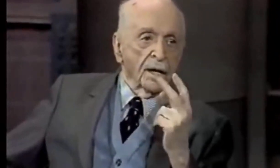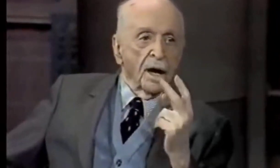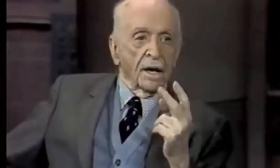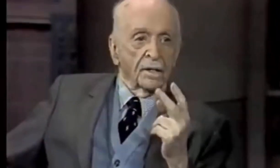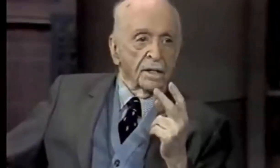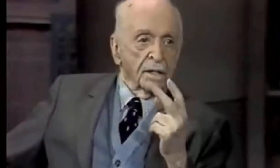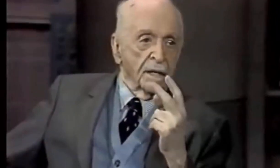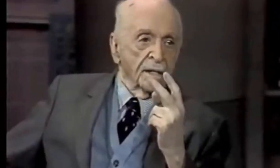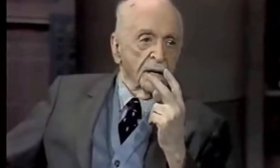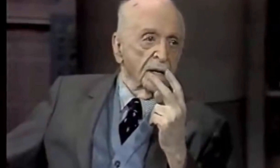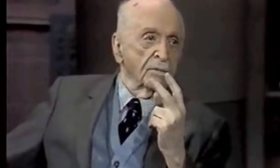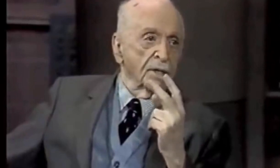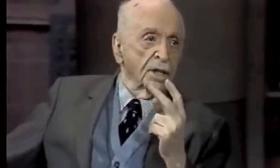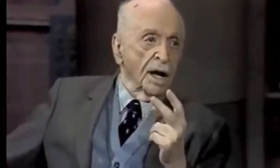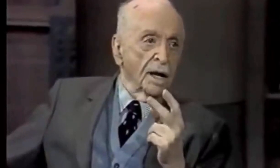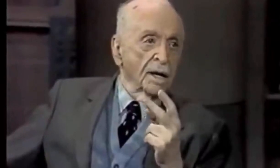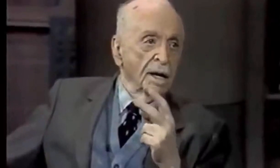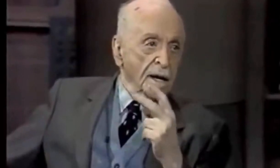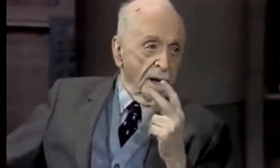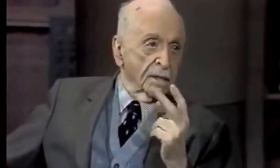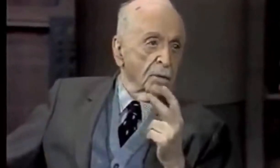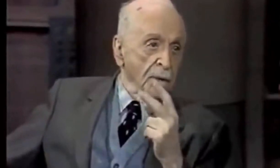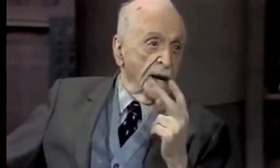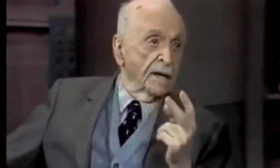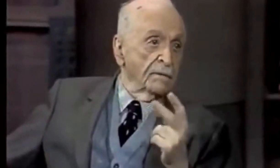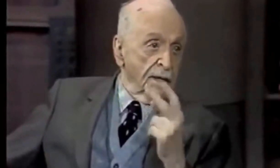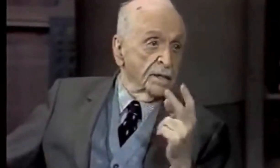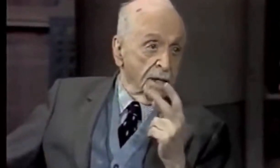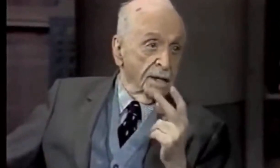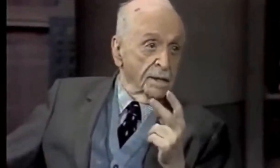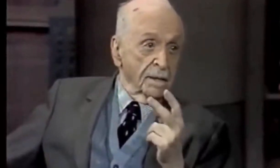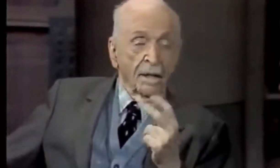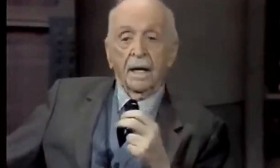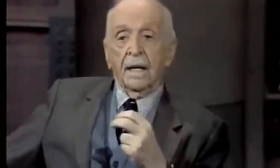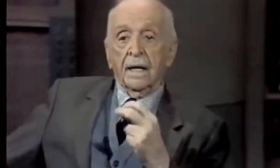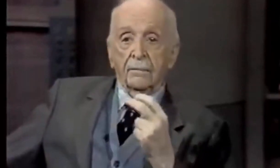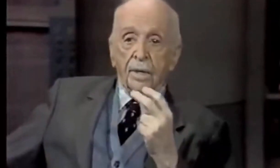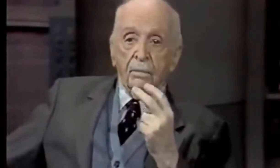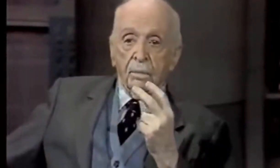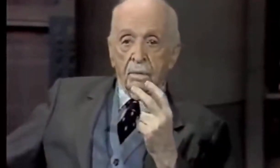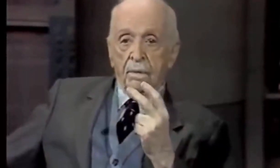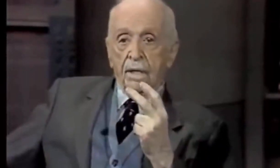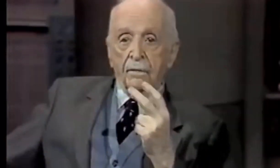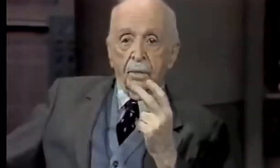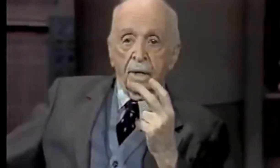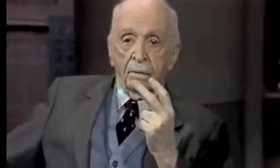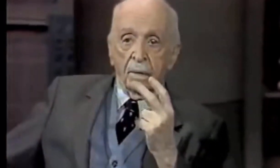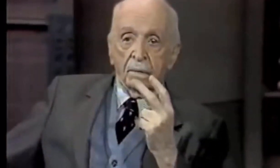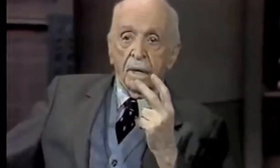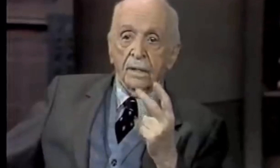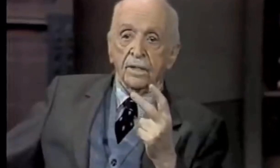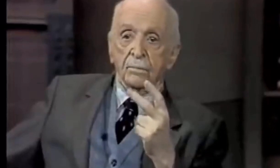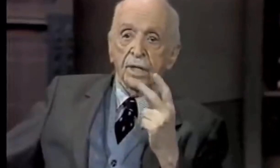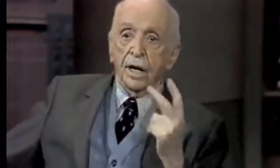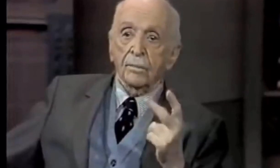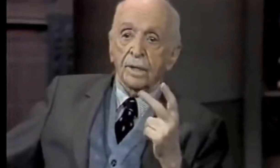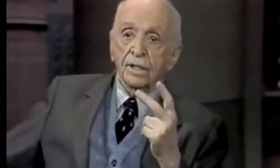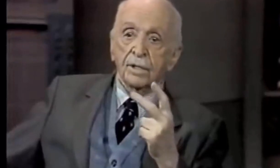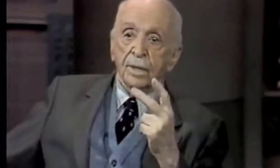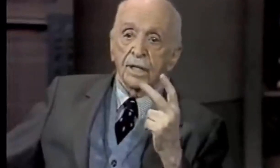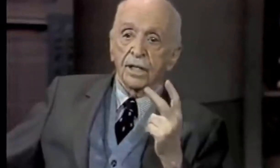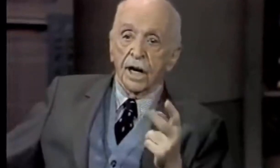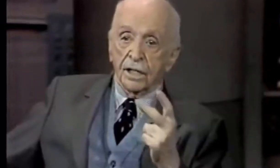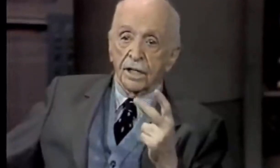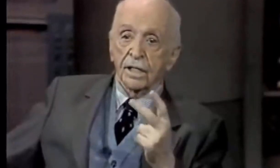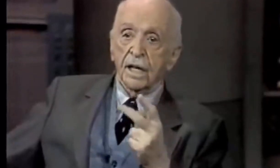a psychologist and he said every child has a creative instinct. If we got some sculptors